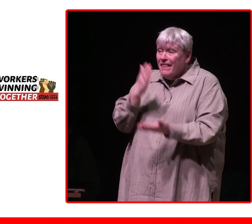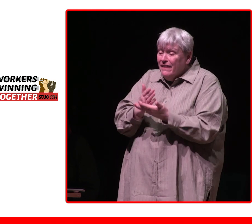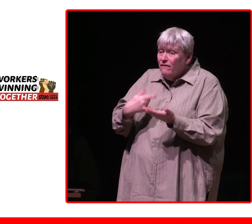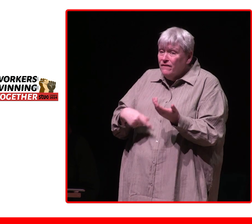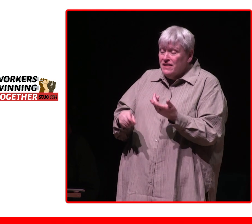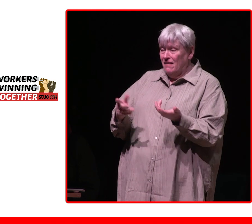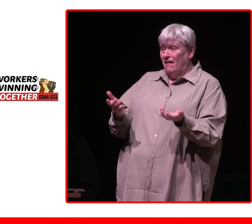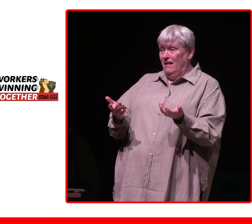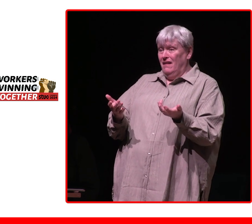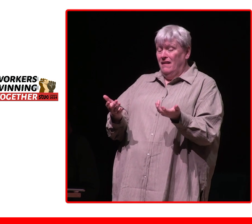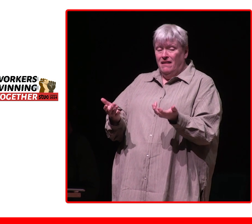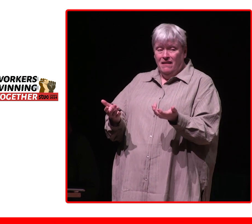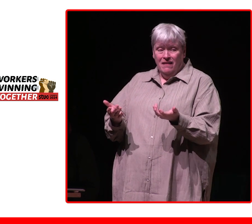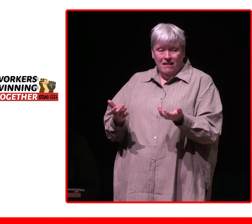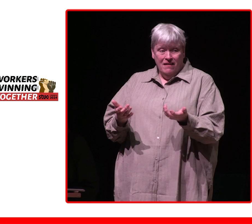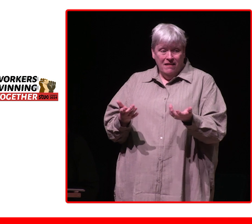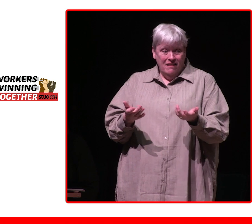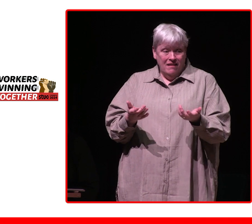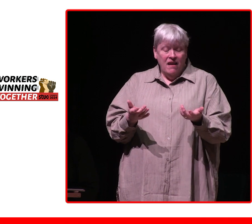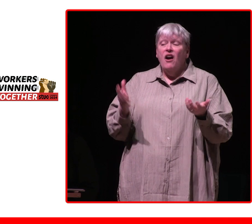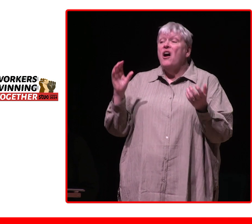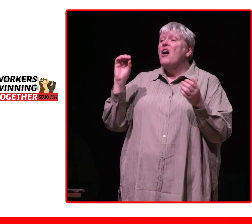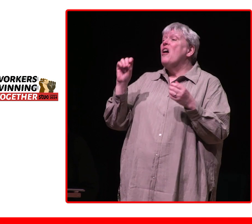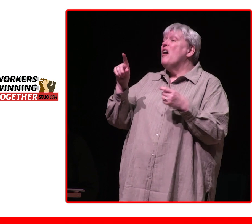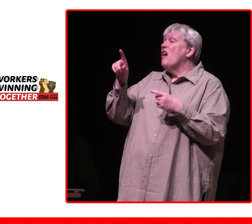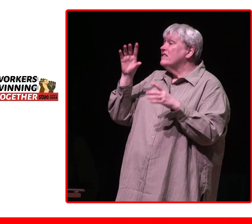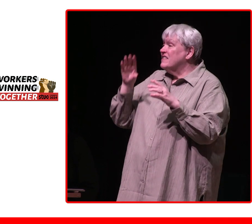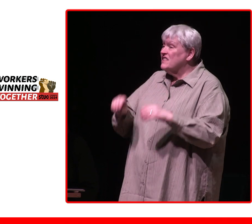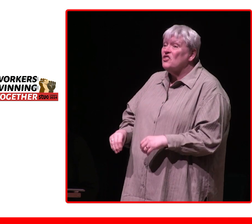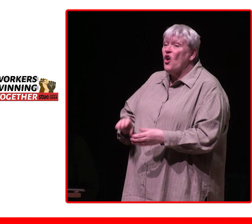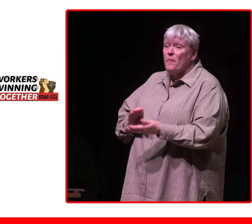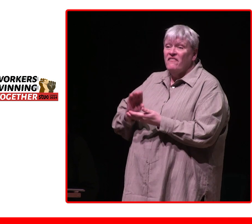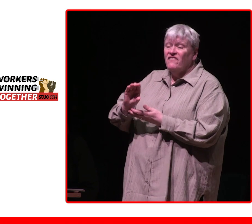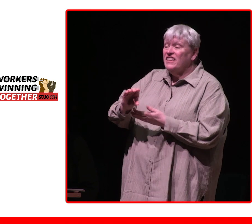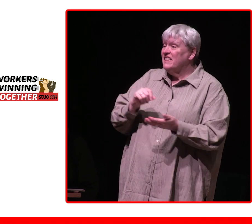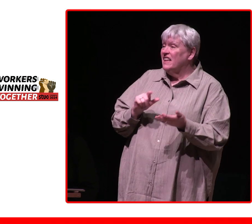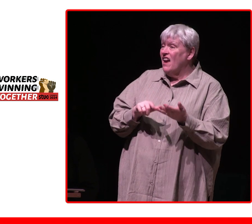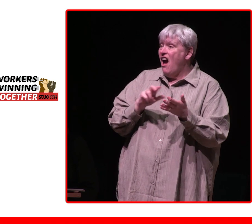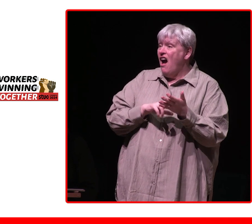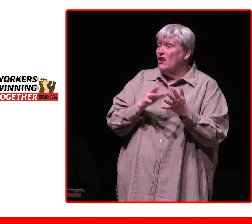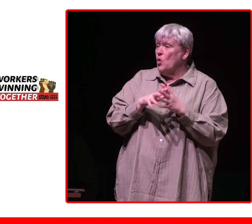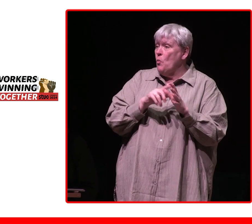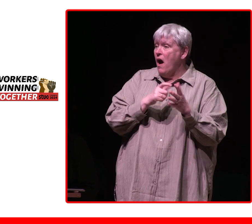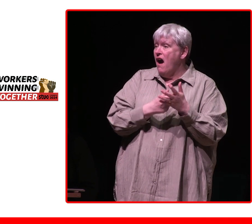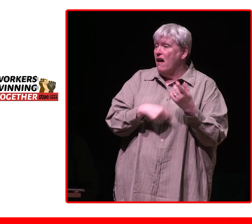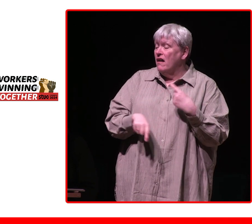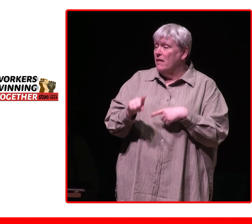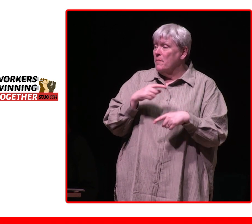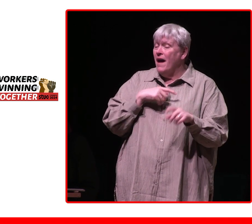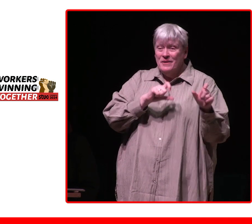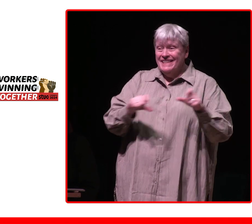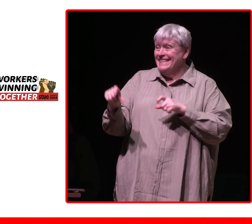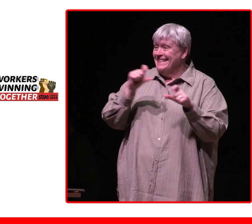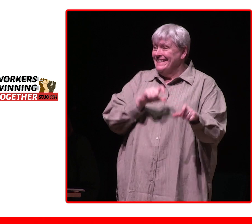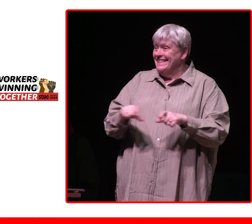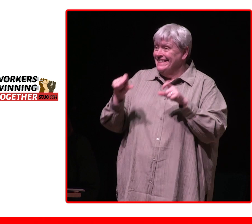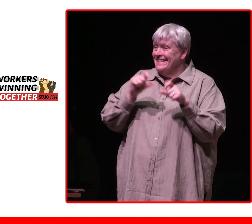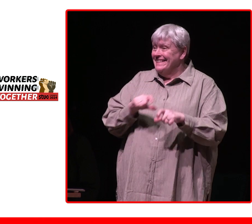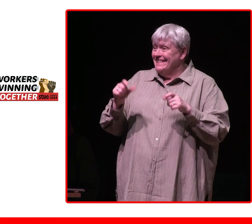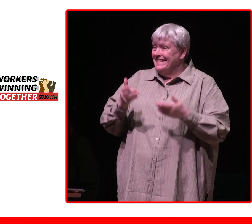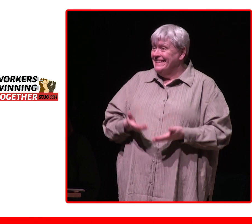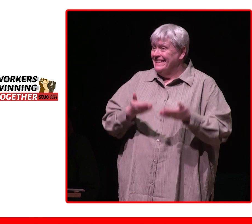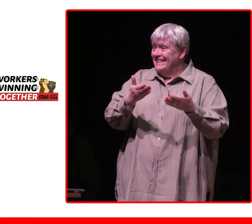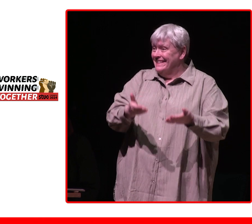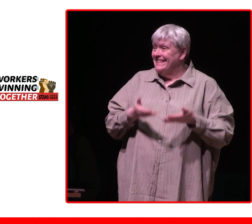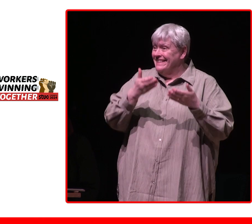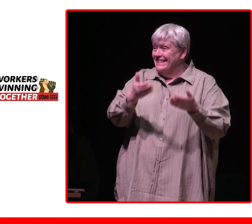they believed that. And, we'll stop funding to UNRWA, but we'll still carry on giving arms